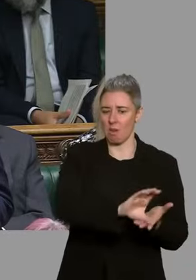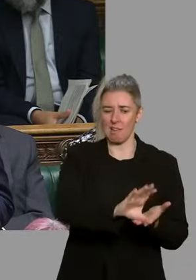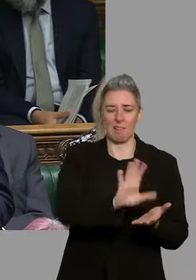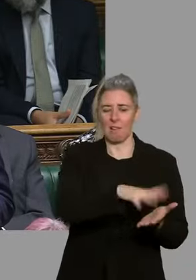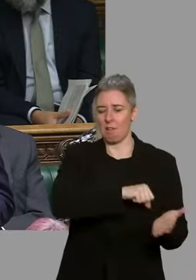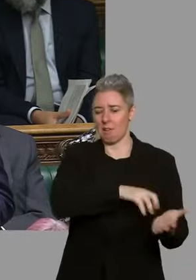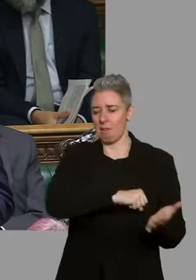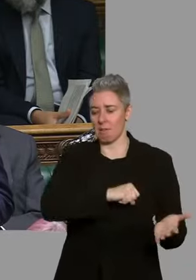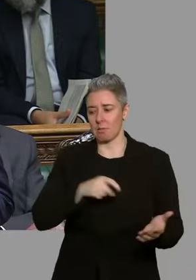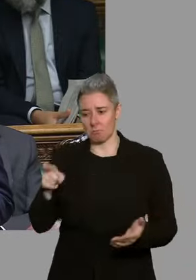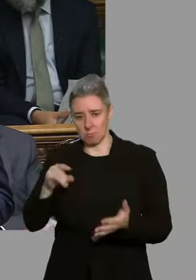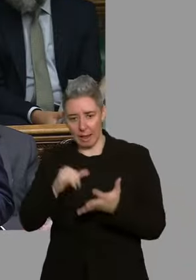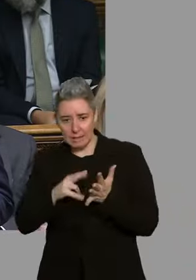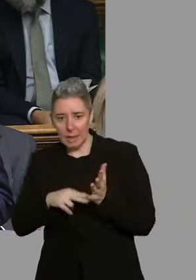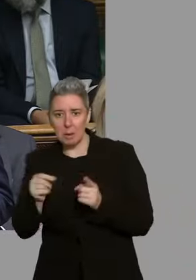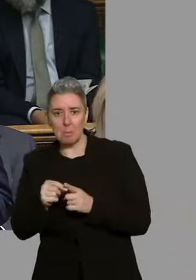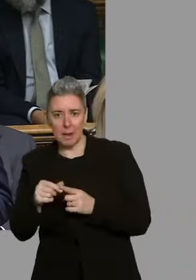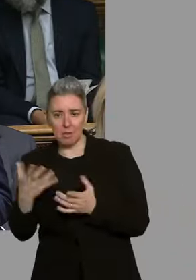polls,